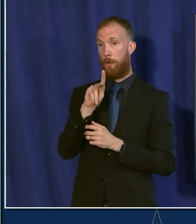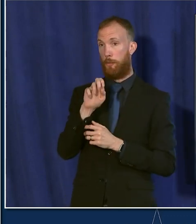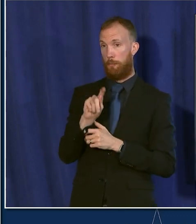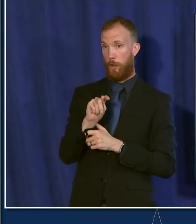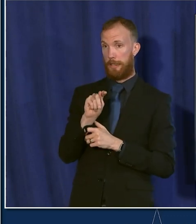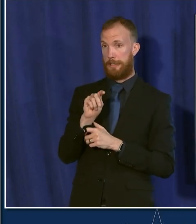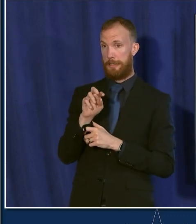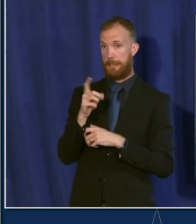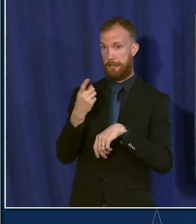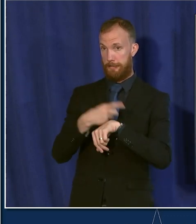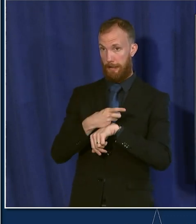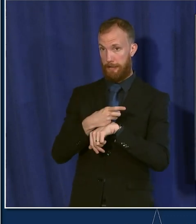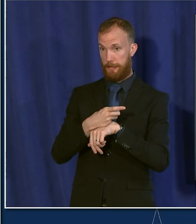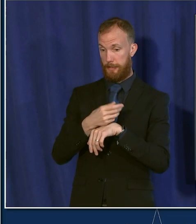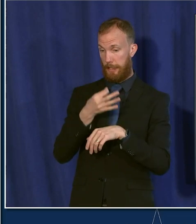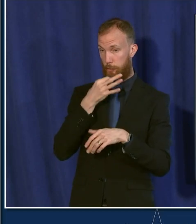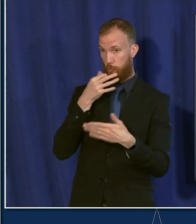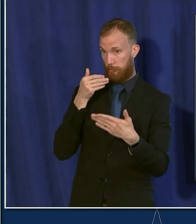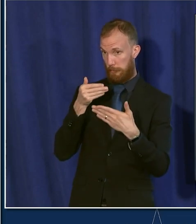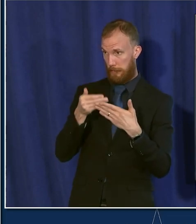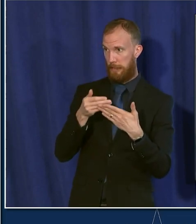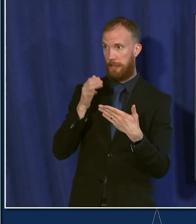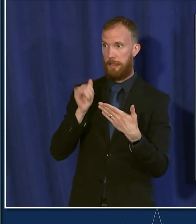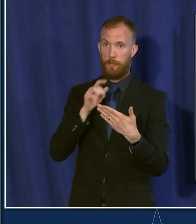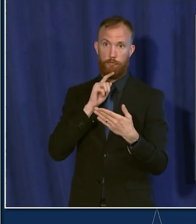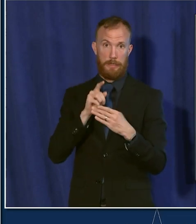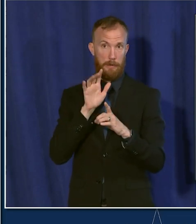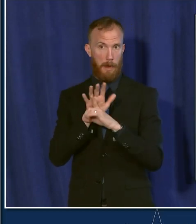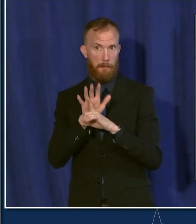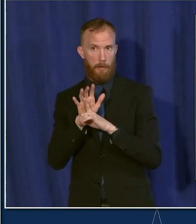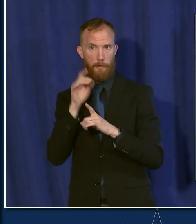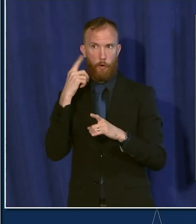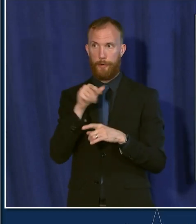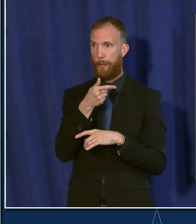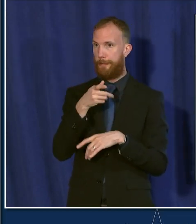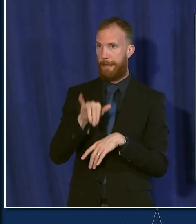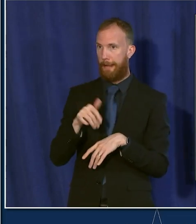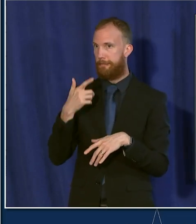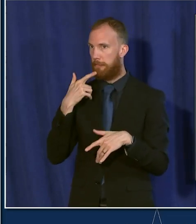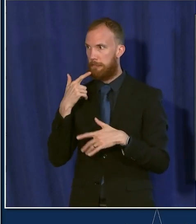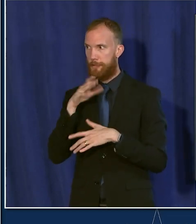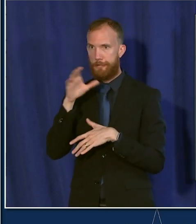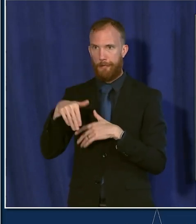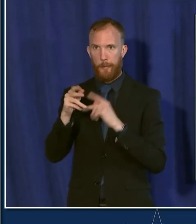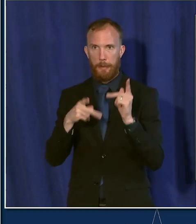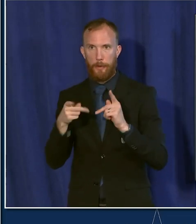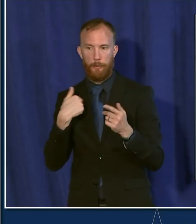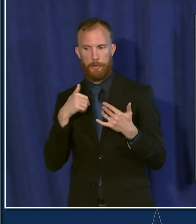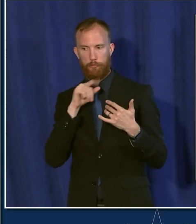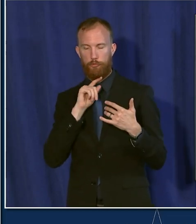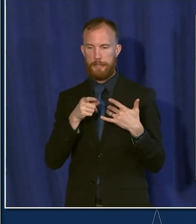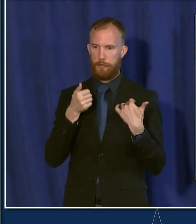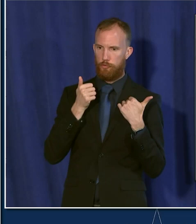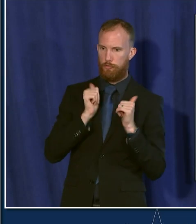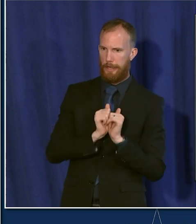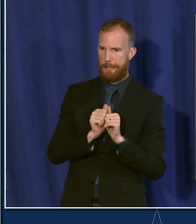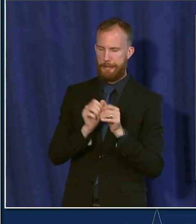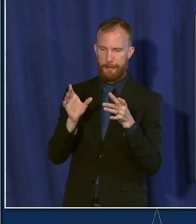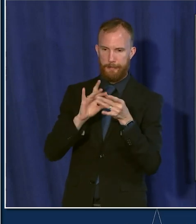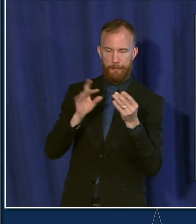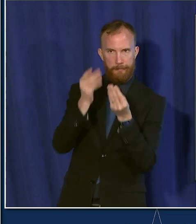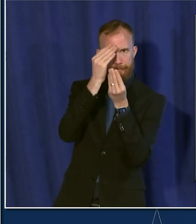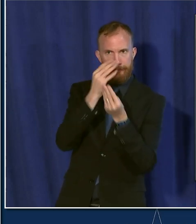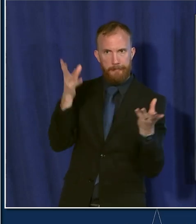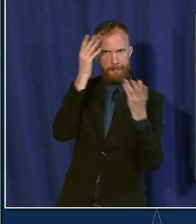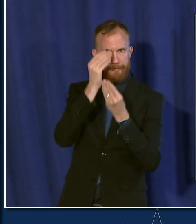popular event with you know, gay and lesbian Chicagoans, and we're doing some proactive messaging and thinking for folks knowing that